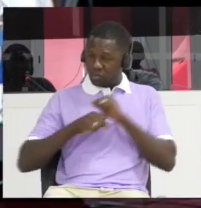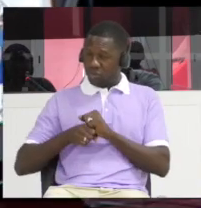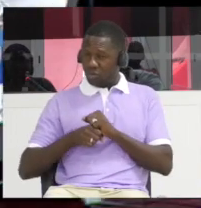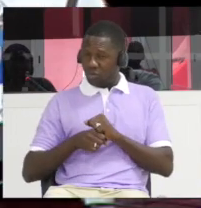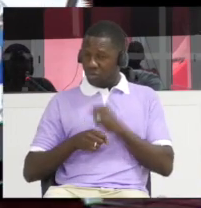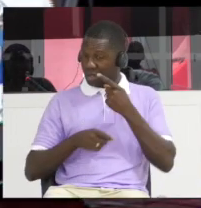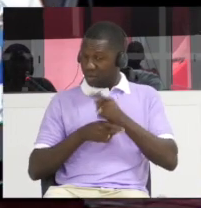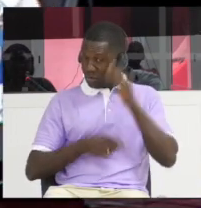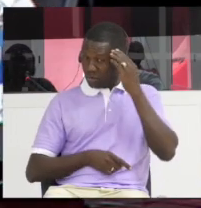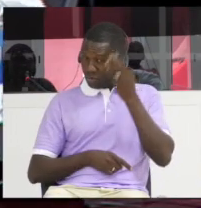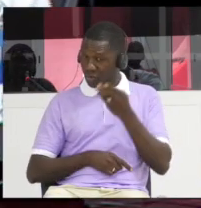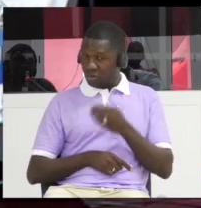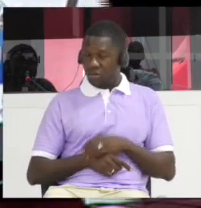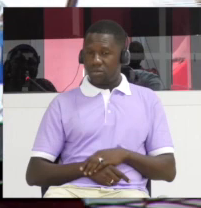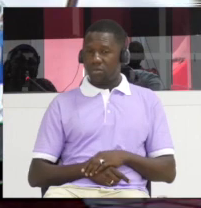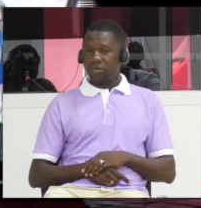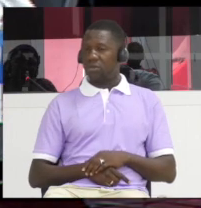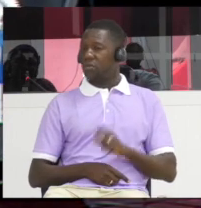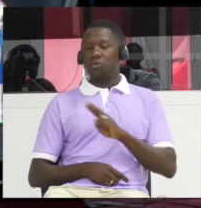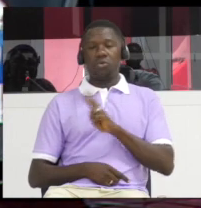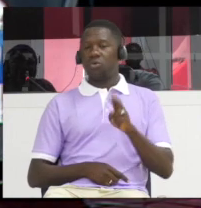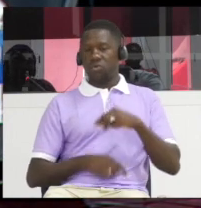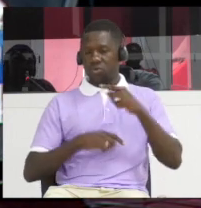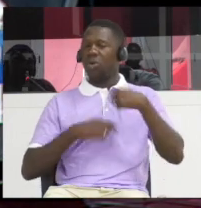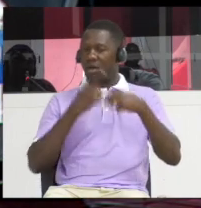did just hold a second.